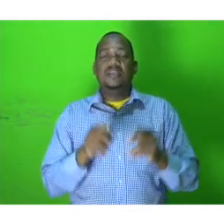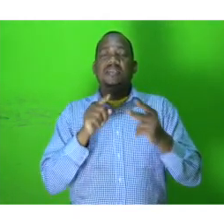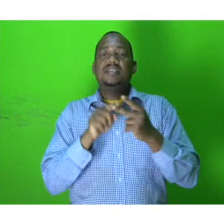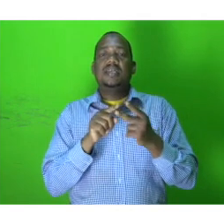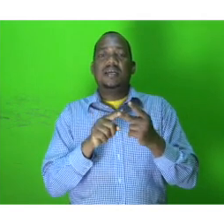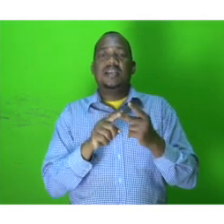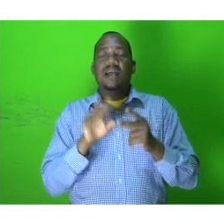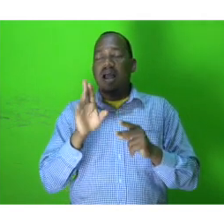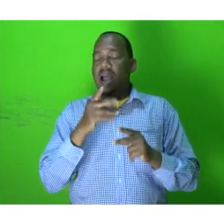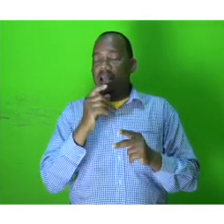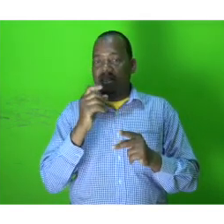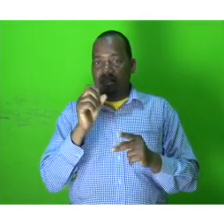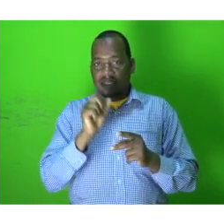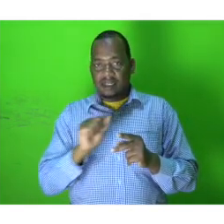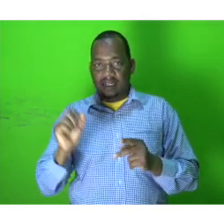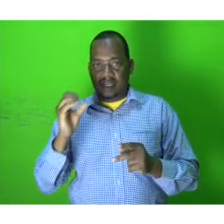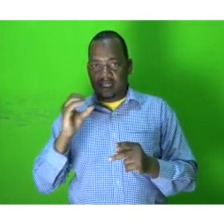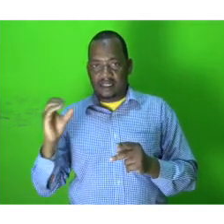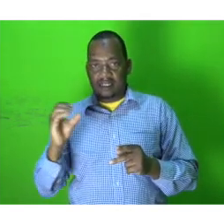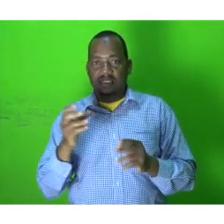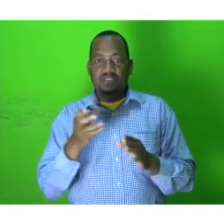Second, uncredited check.